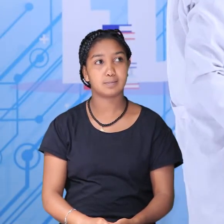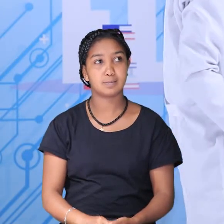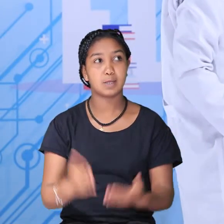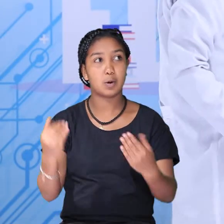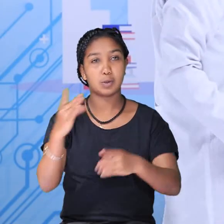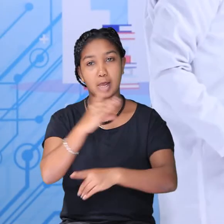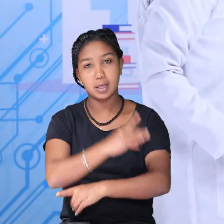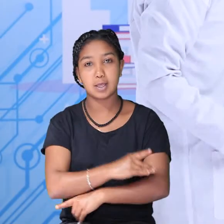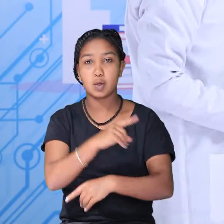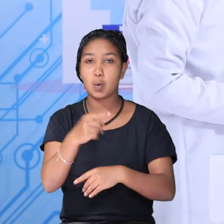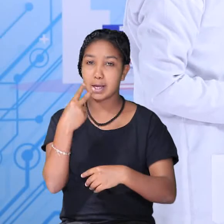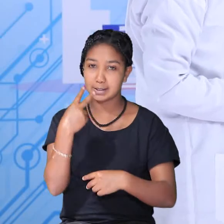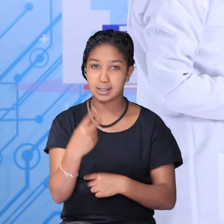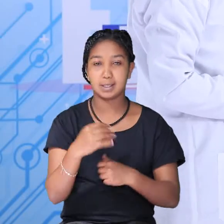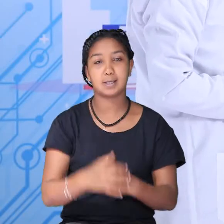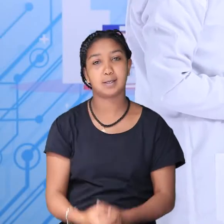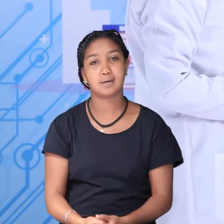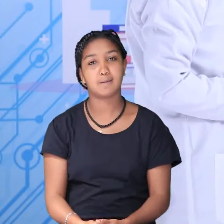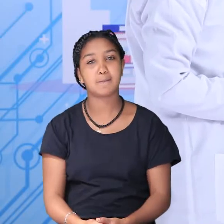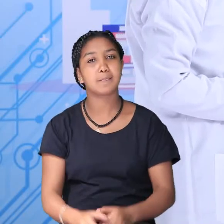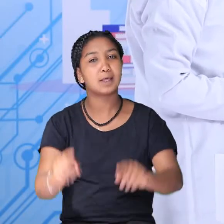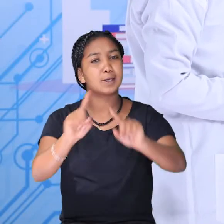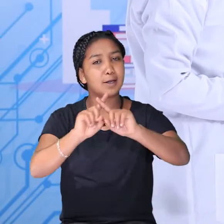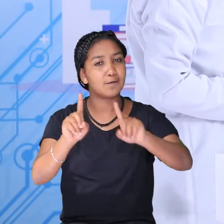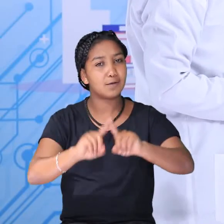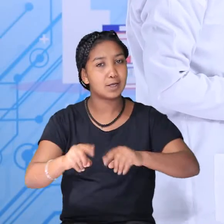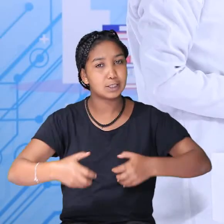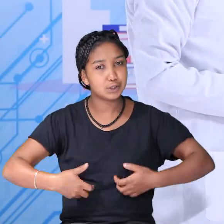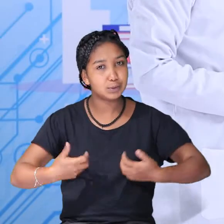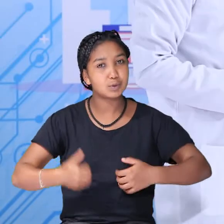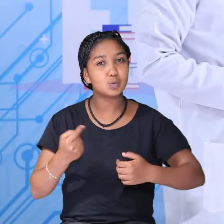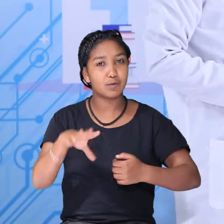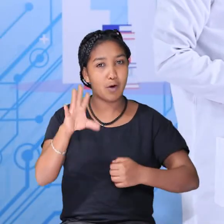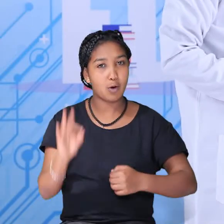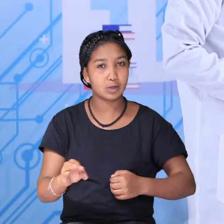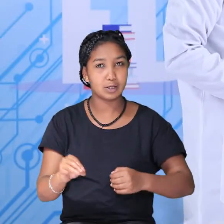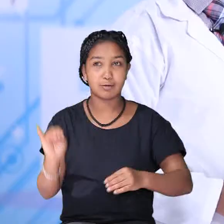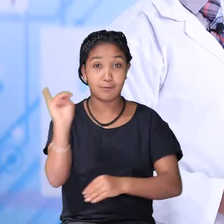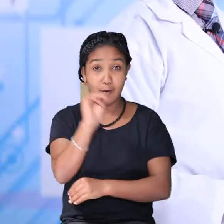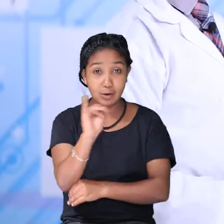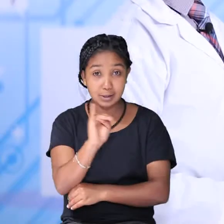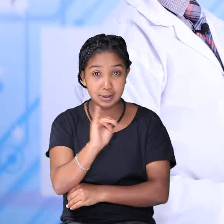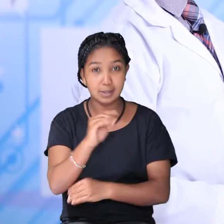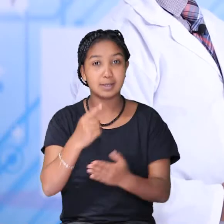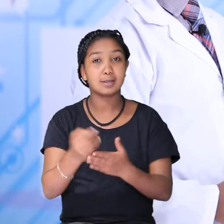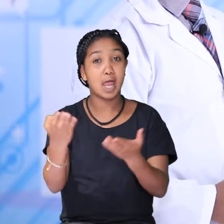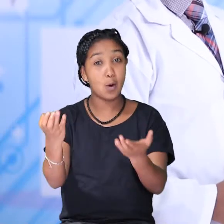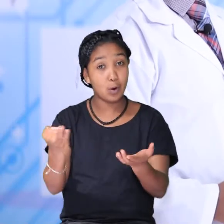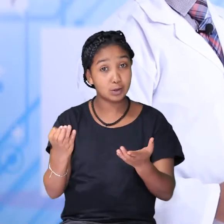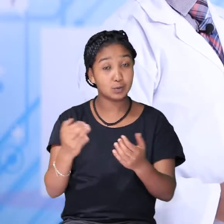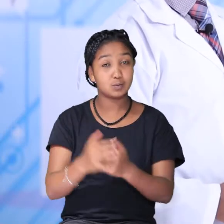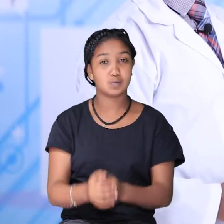Nowadays, you can see different chimps which are found in the forest. They want